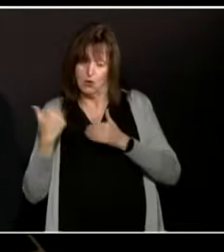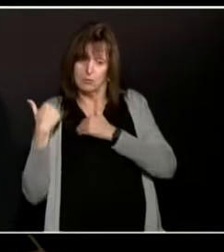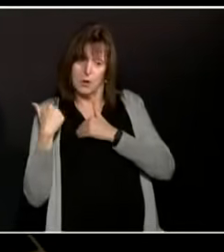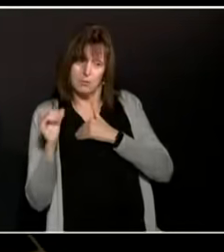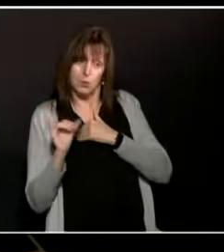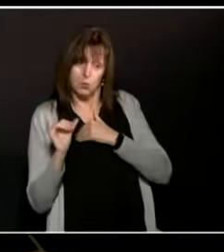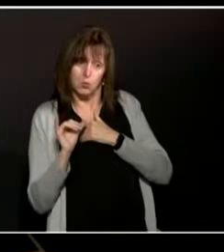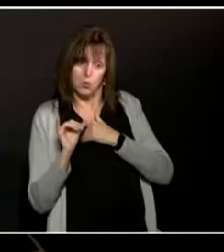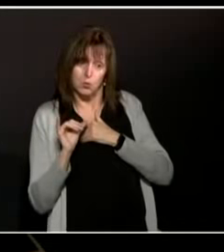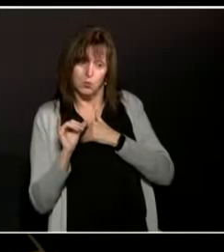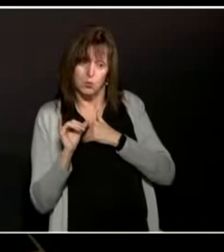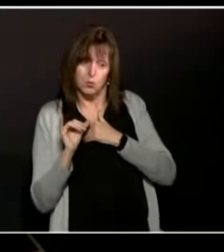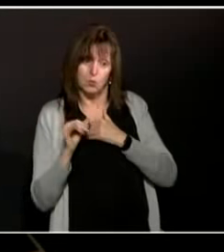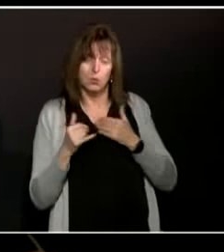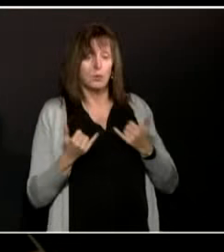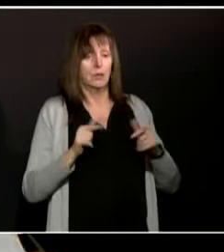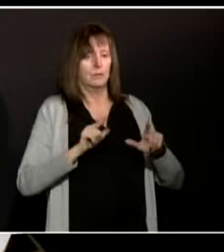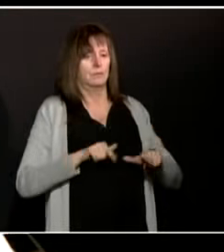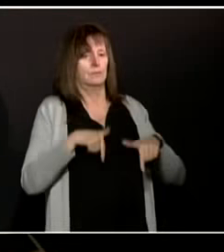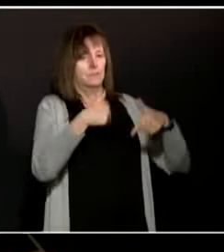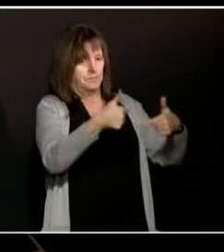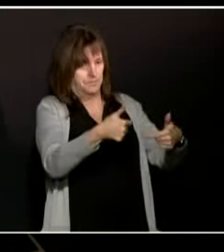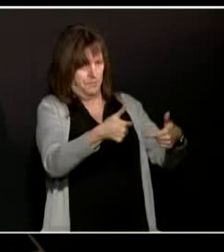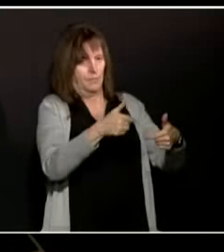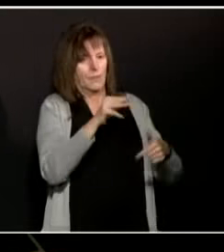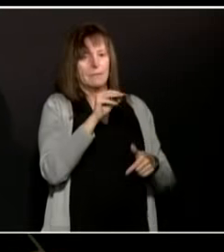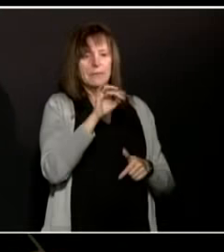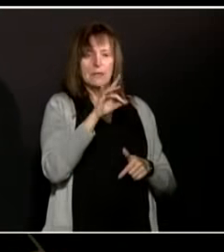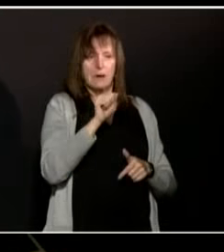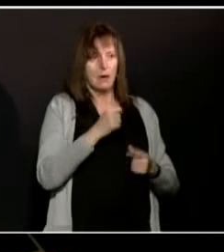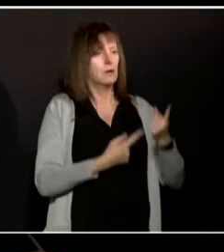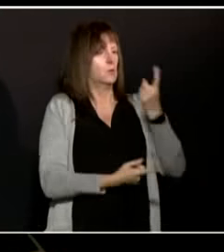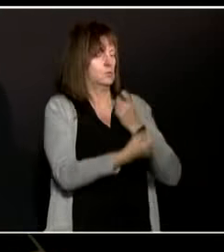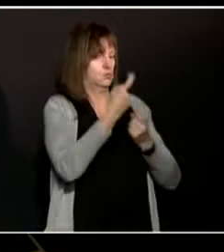phone lines. Just a reminder, one question, one follow-up. Over to